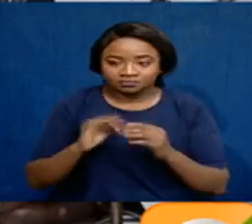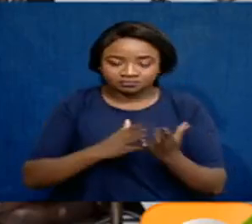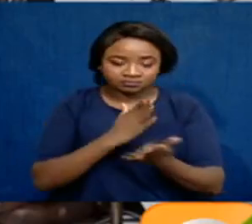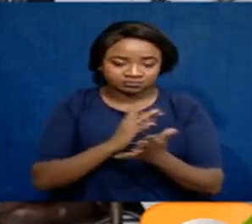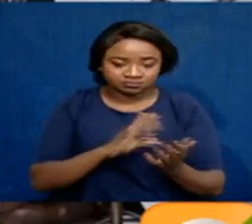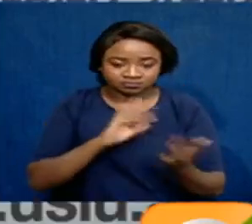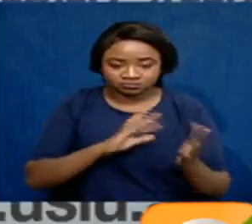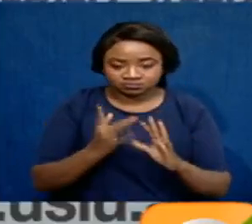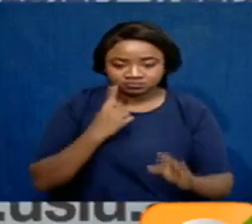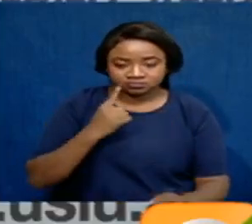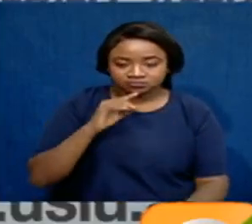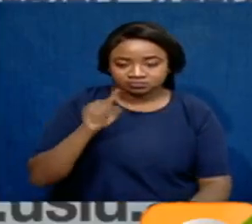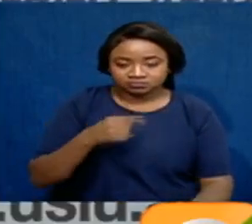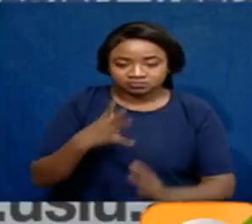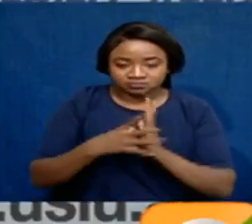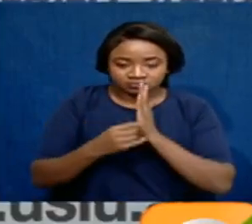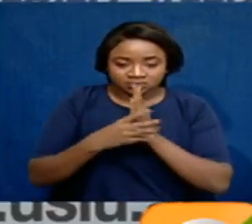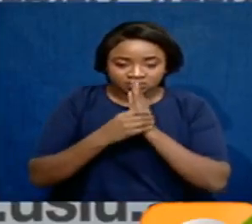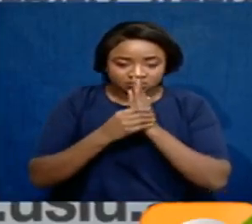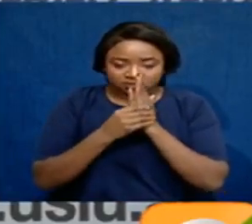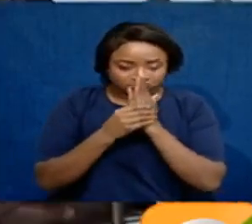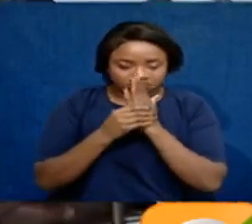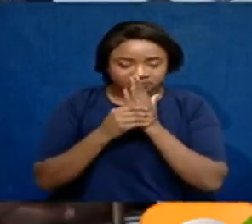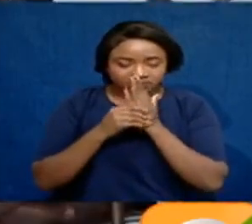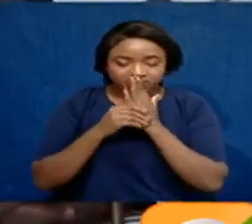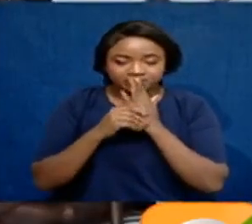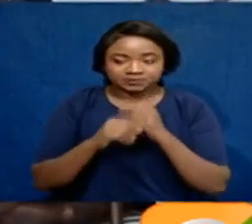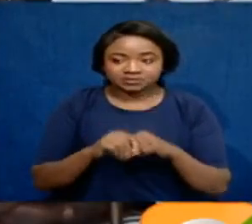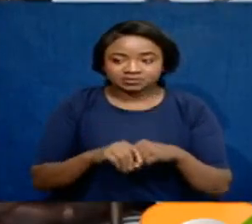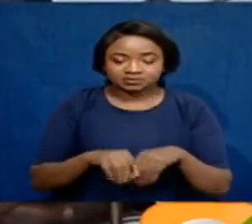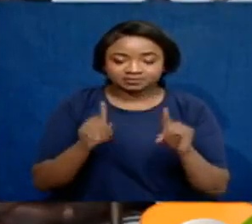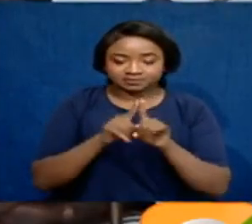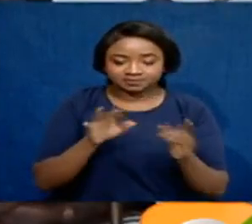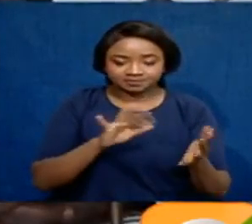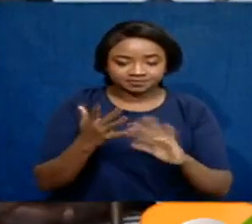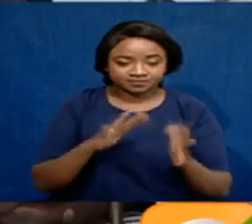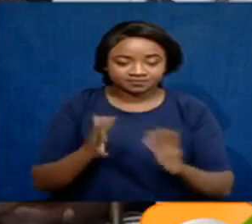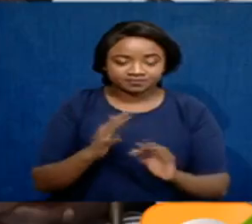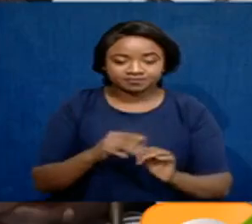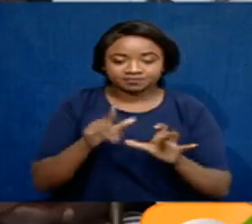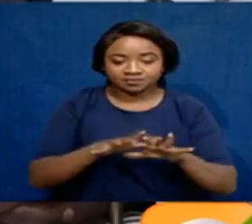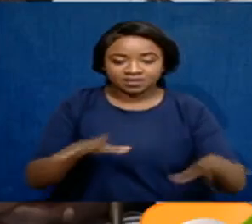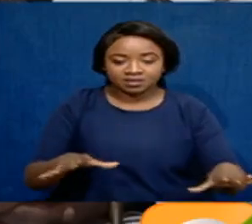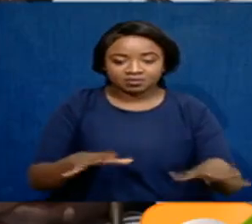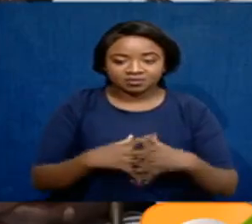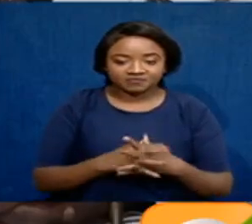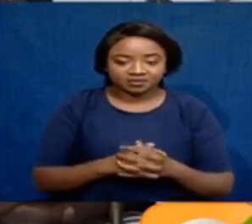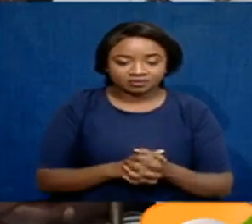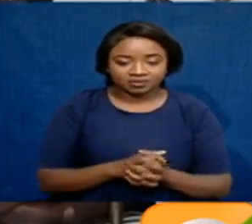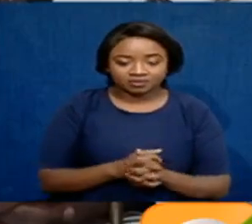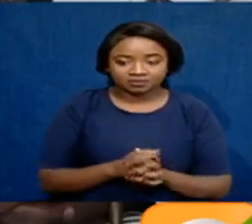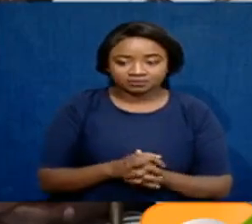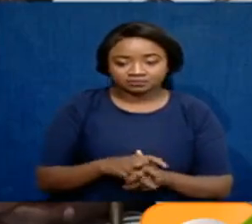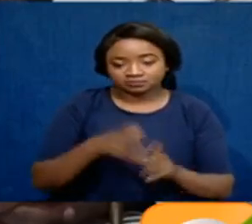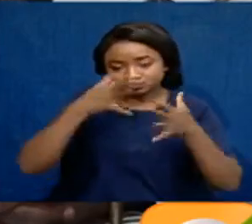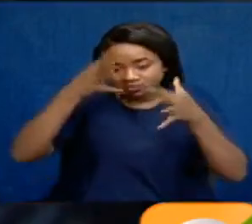gets $100,000. We believe that an exit will be around the lower end of $4 million. But again, the market will decide what it is. We're obviously aiming